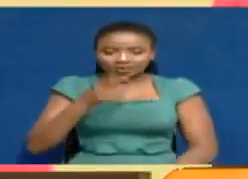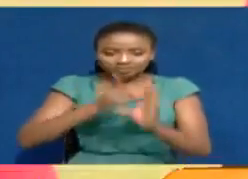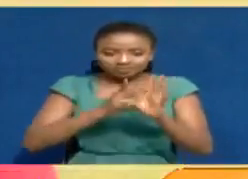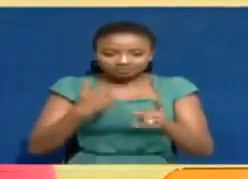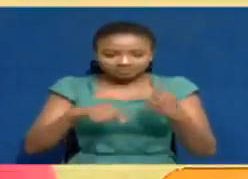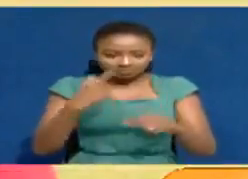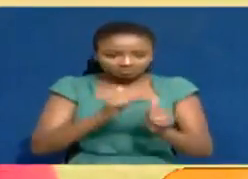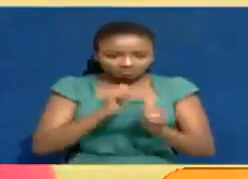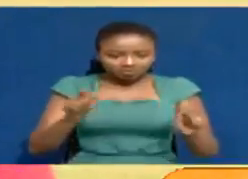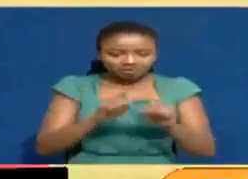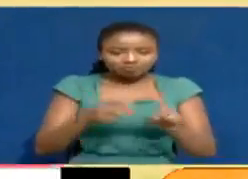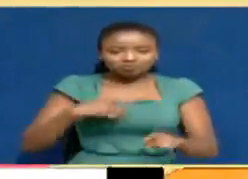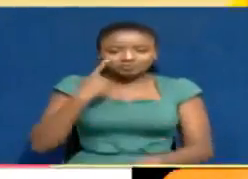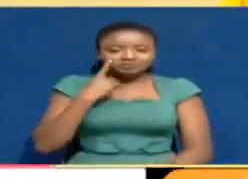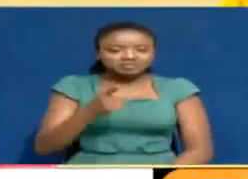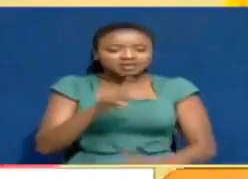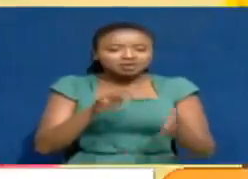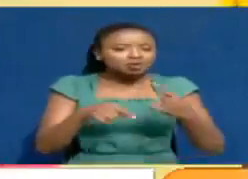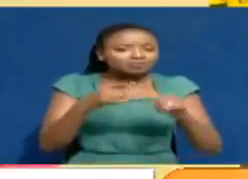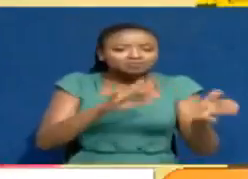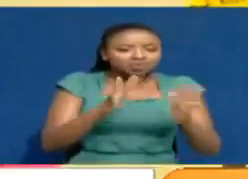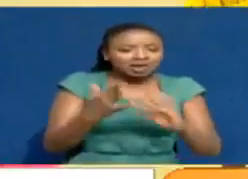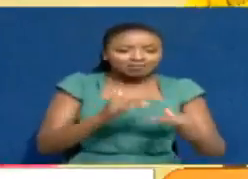We dictated the tempo of the game.